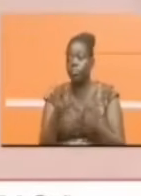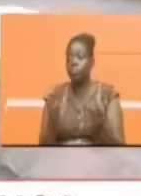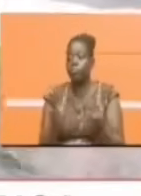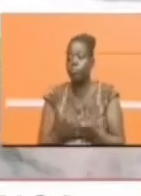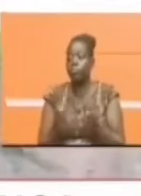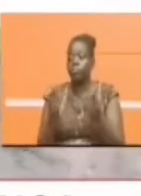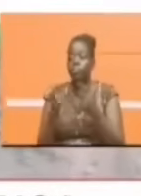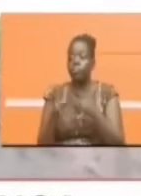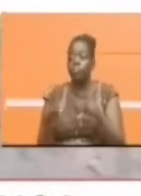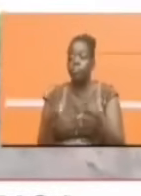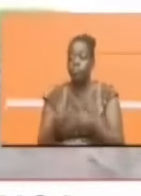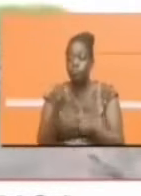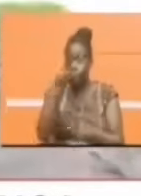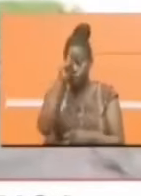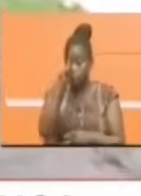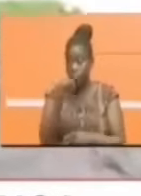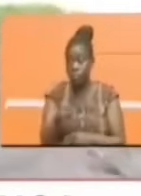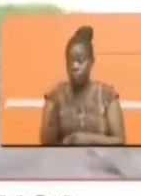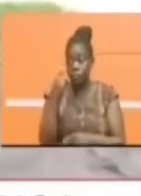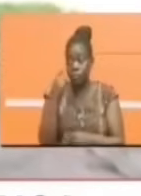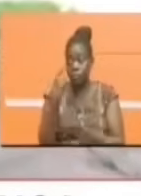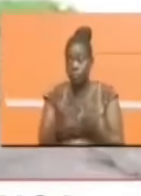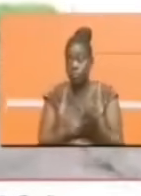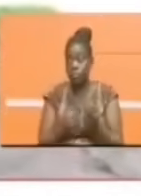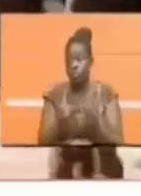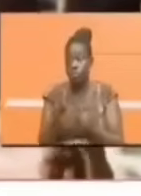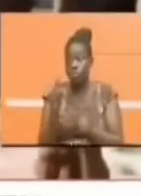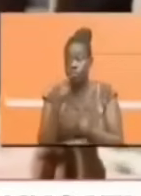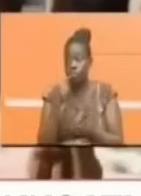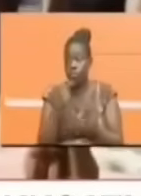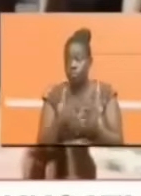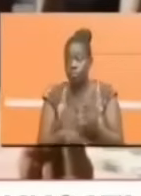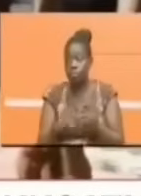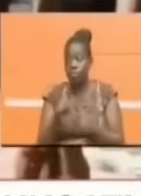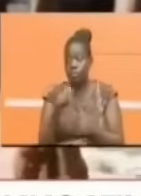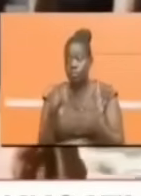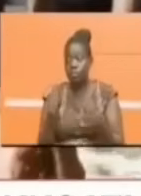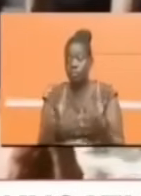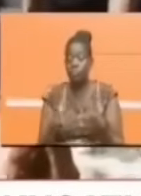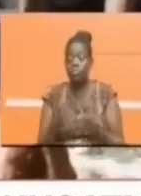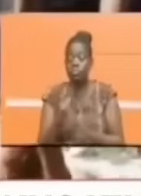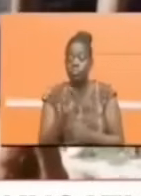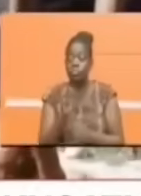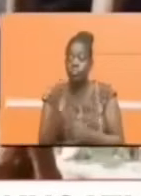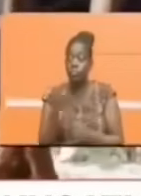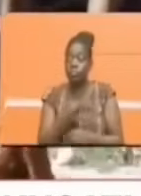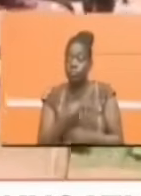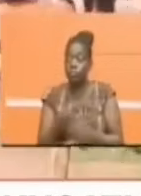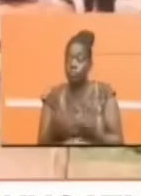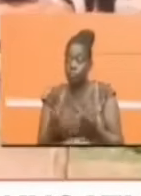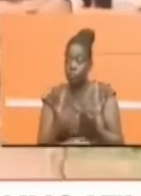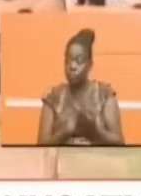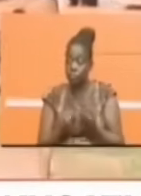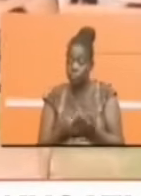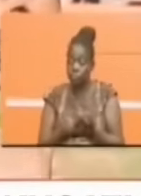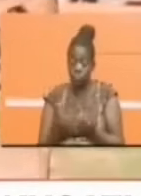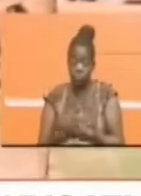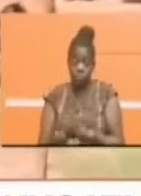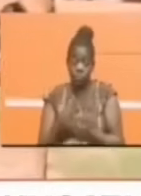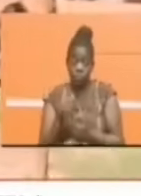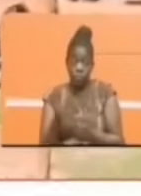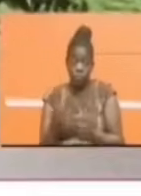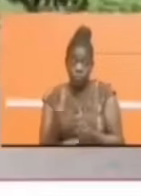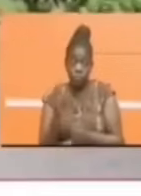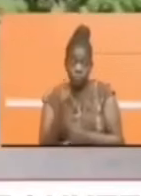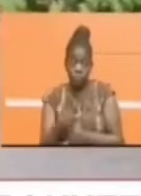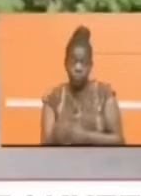ulo kuchari hiyo ganji ya sanza avala abantu amutekizan tulu abo ila munana adiba ganyo kubabala amukupuna ala desi agenzo